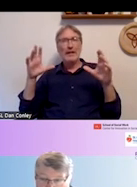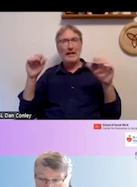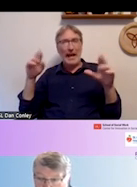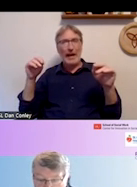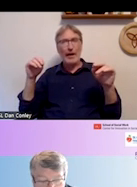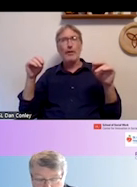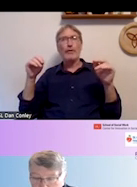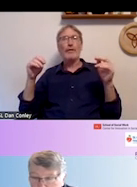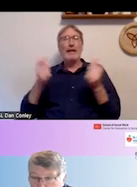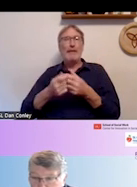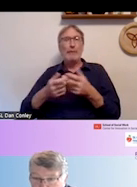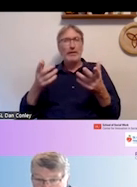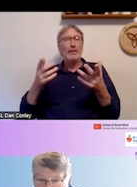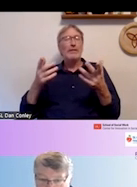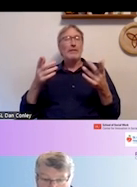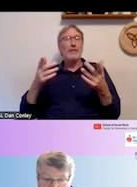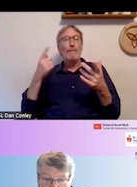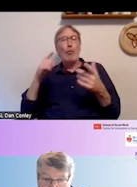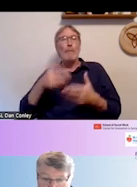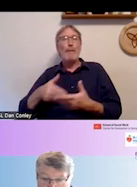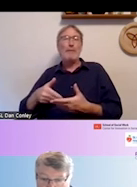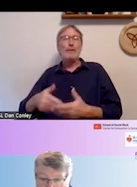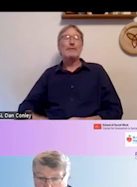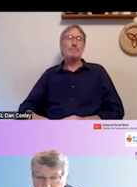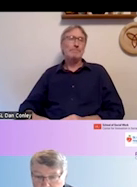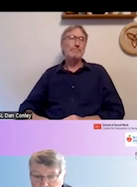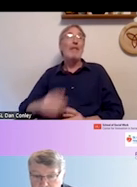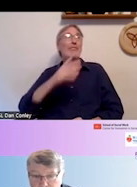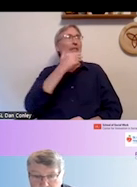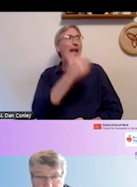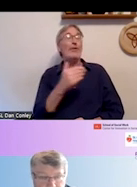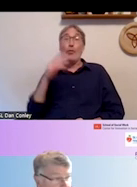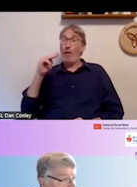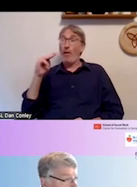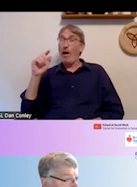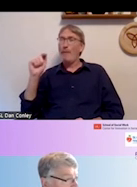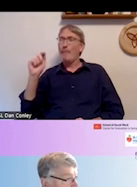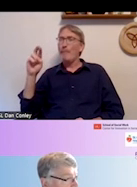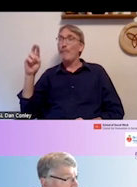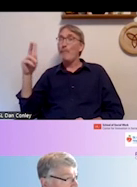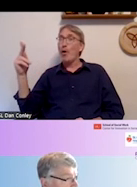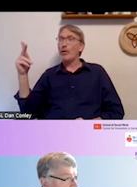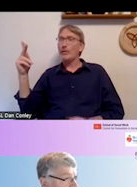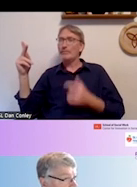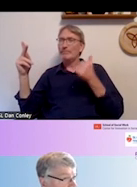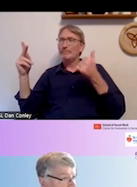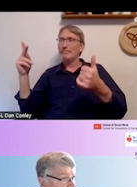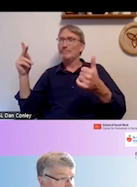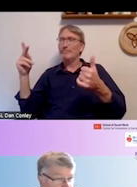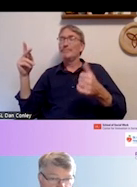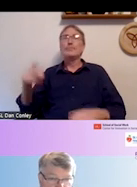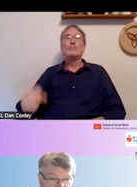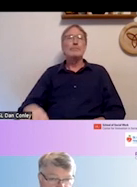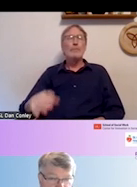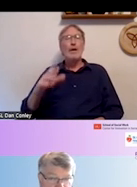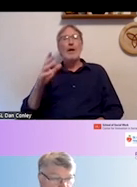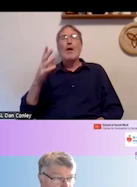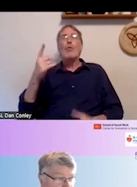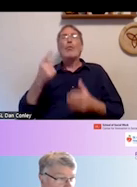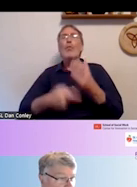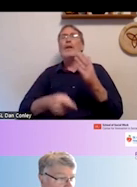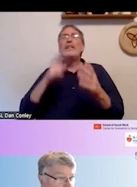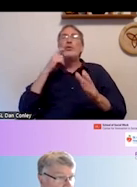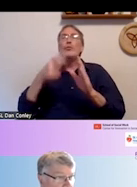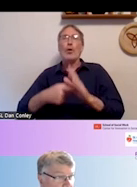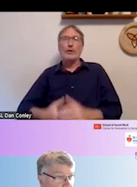education regarding pediatrics. So thank you to Mark for helping out with that. So the question I have is, what did you notice? And again, we're going